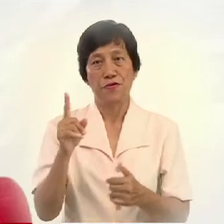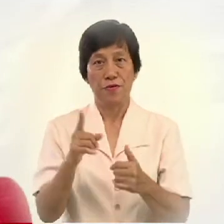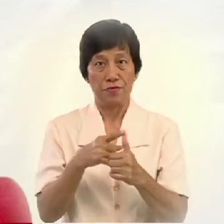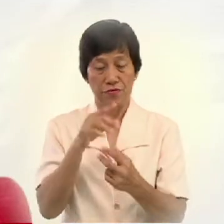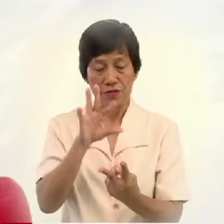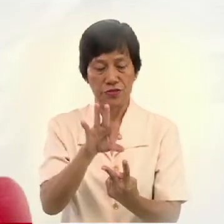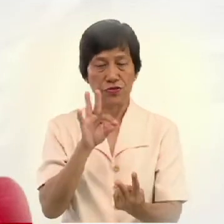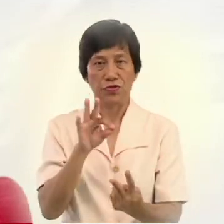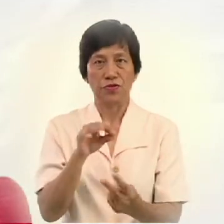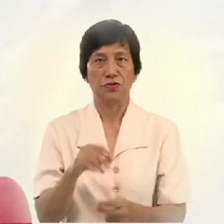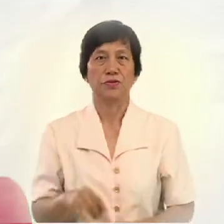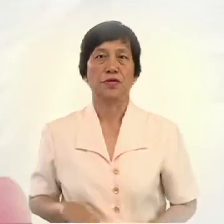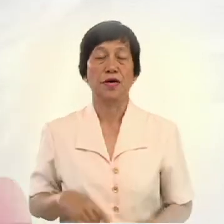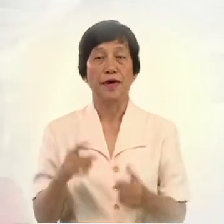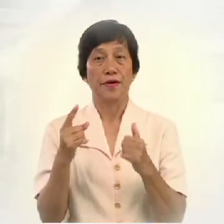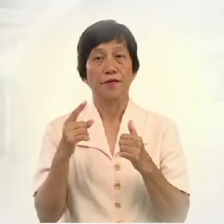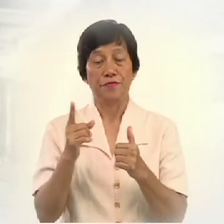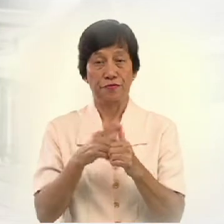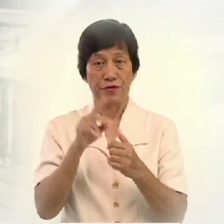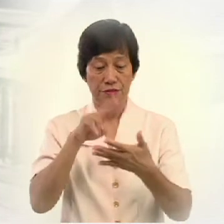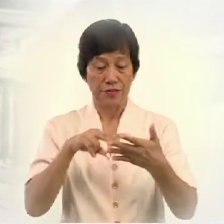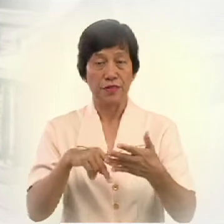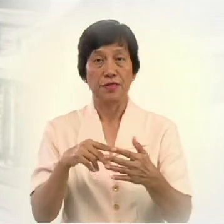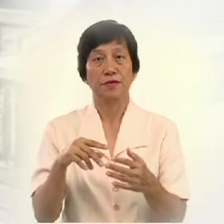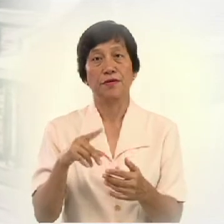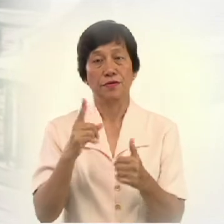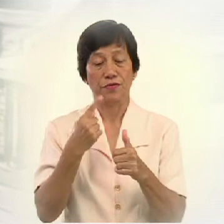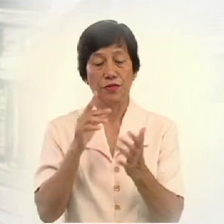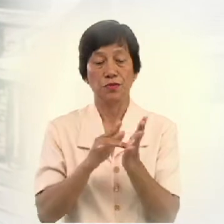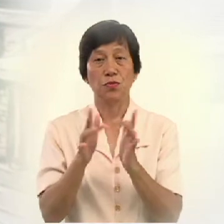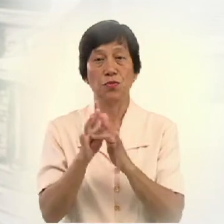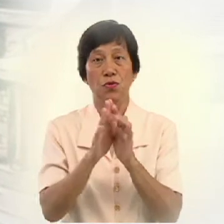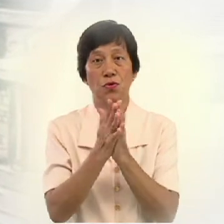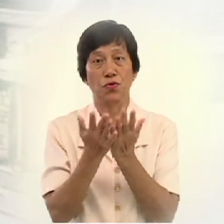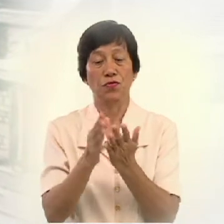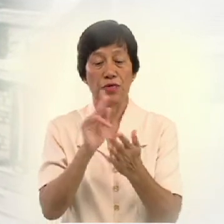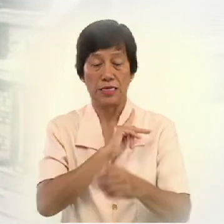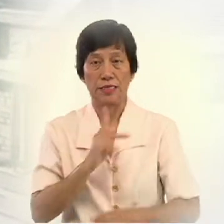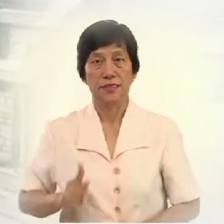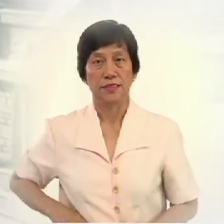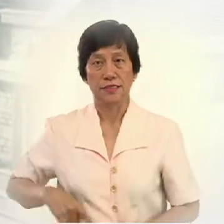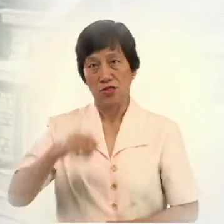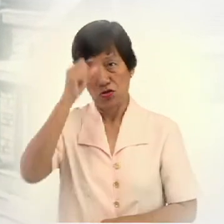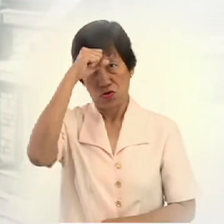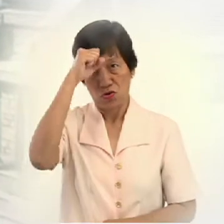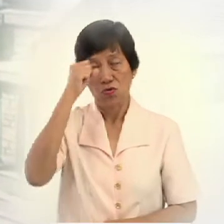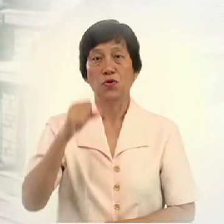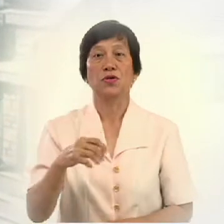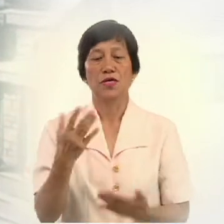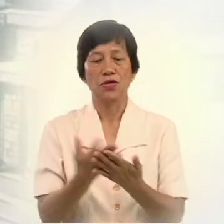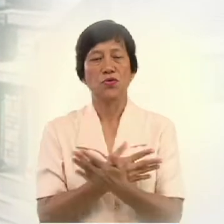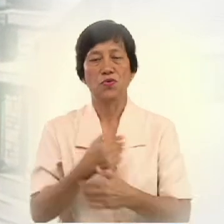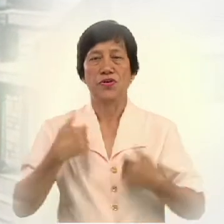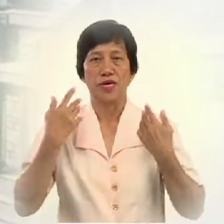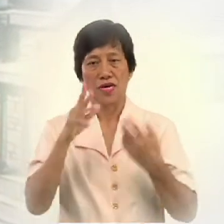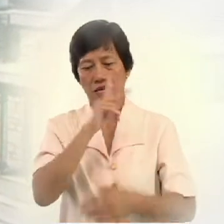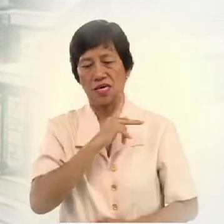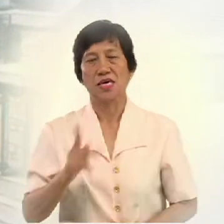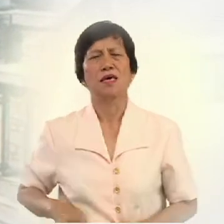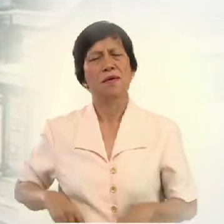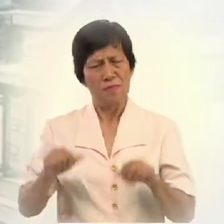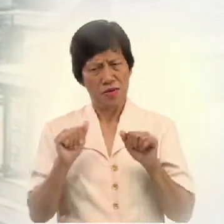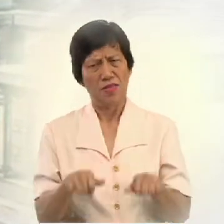the first book of Kings, Solomon, the new young king, could have asked God